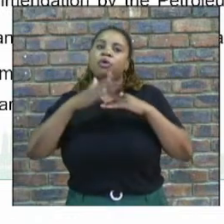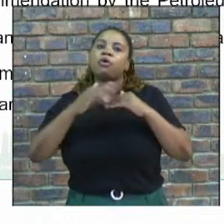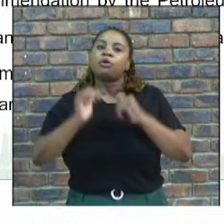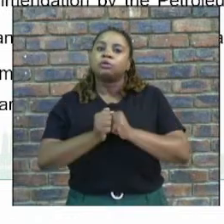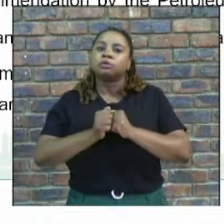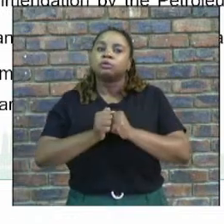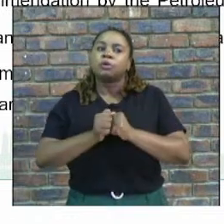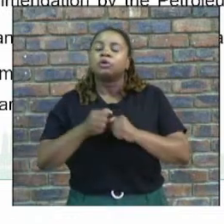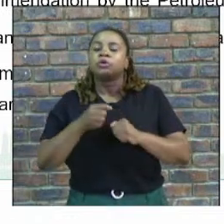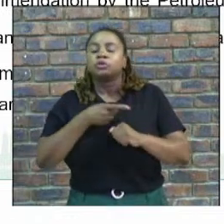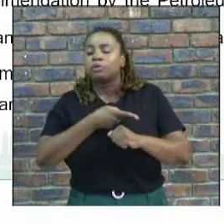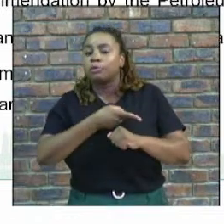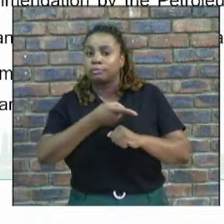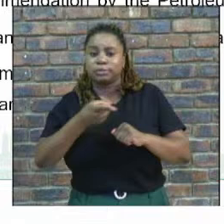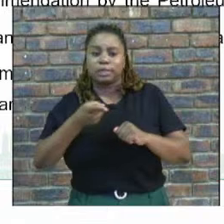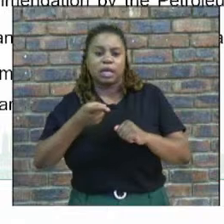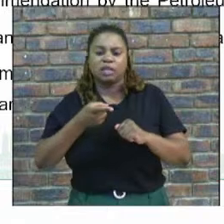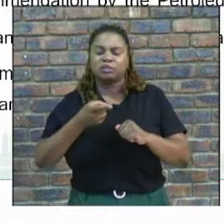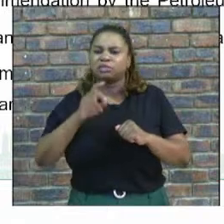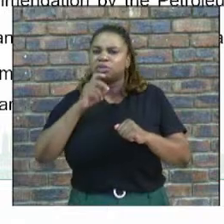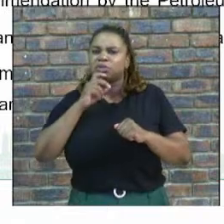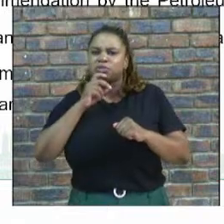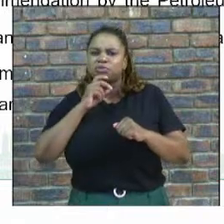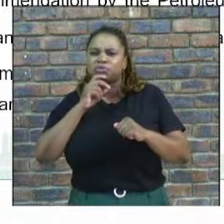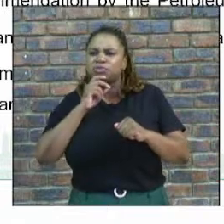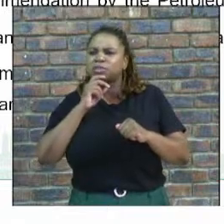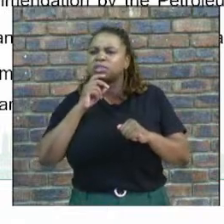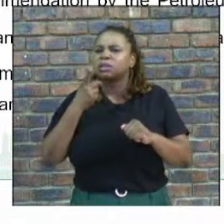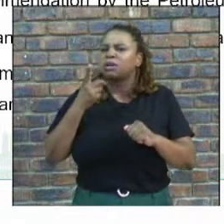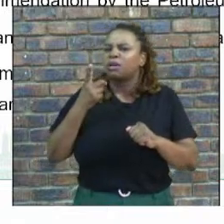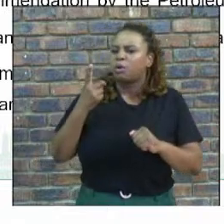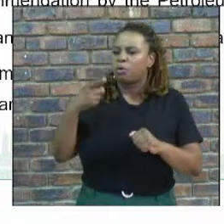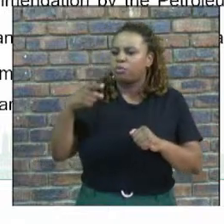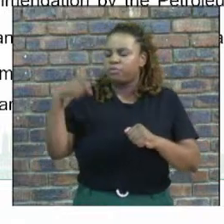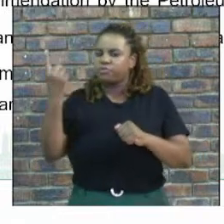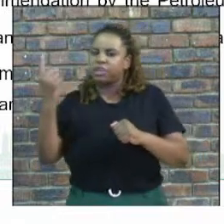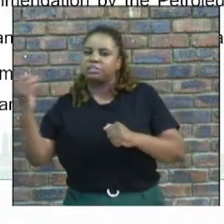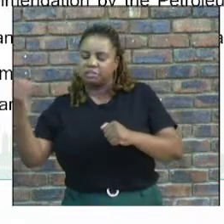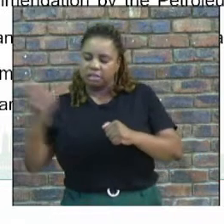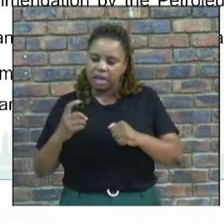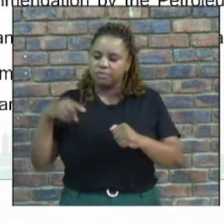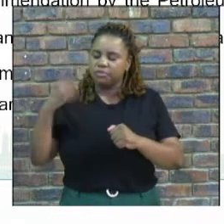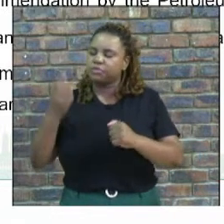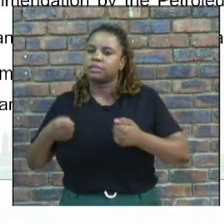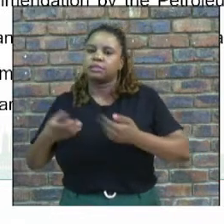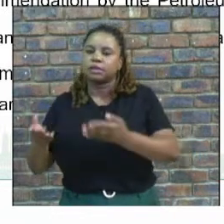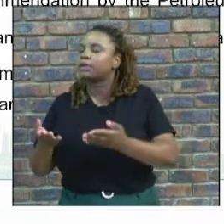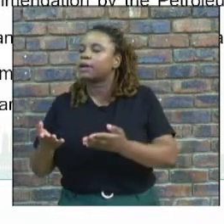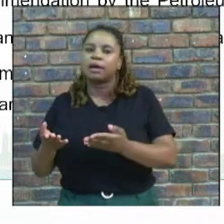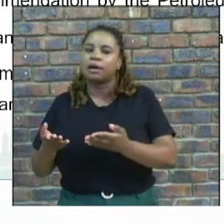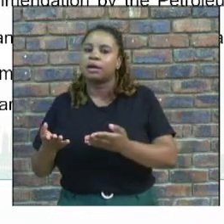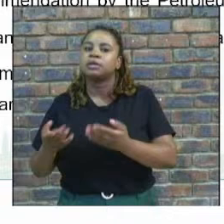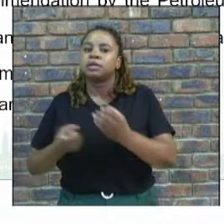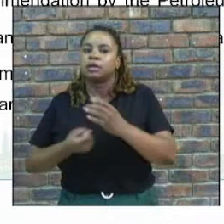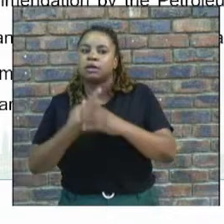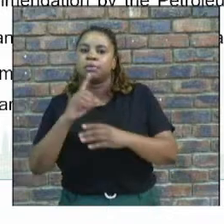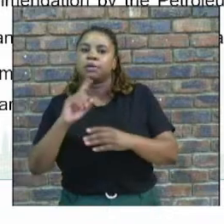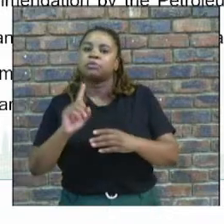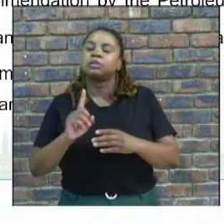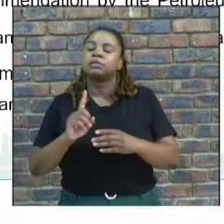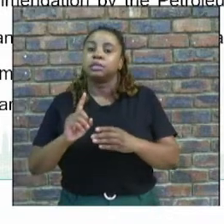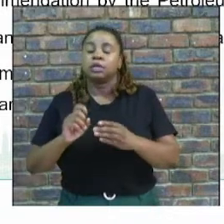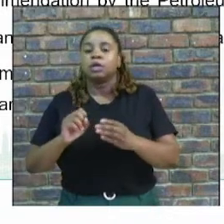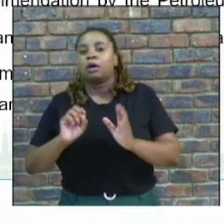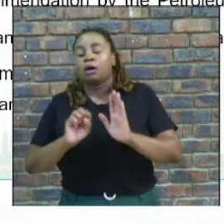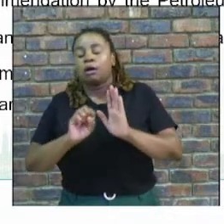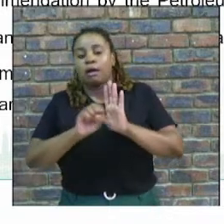are no longer using a first come, first serve process. So what happened is they will advertise a